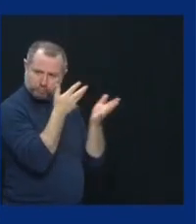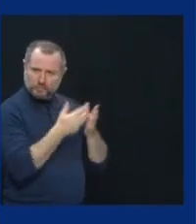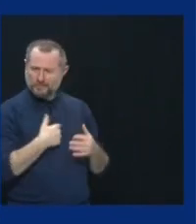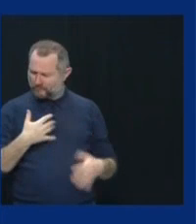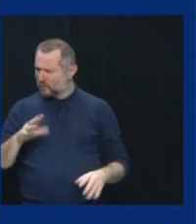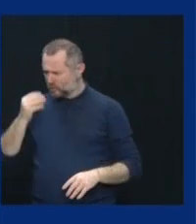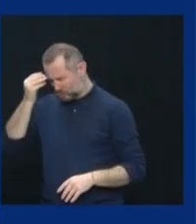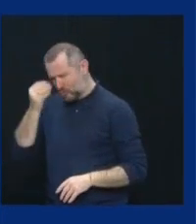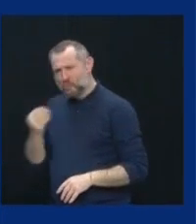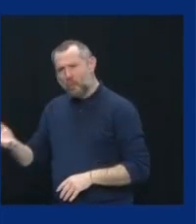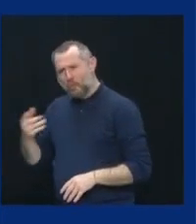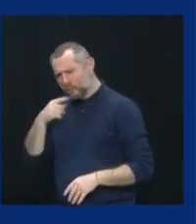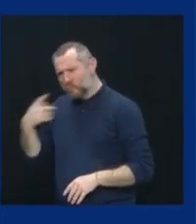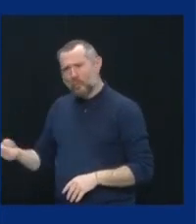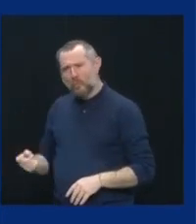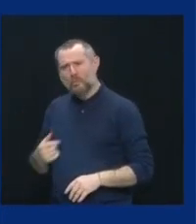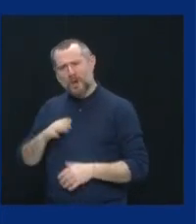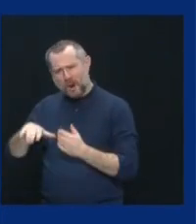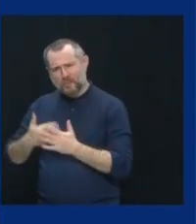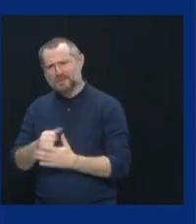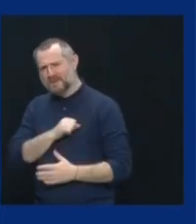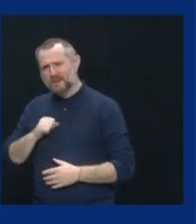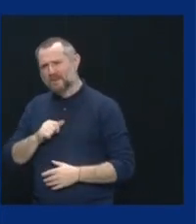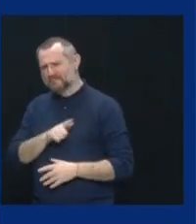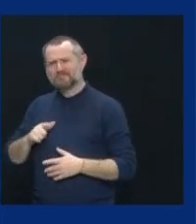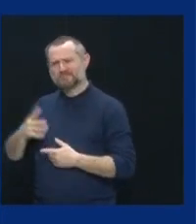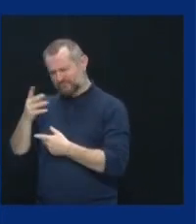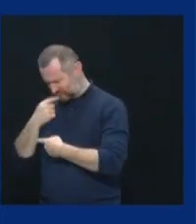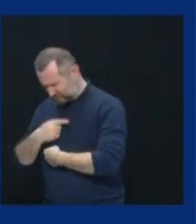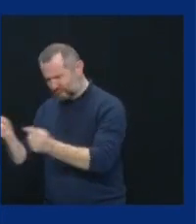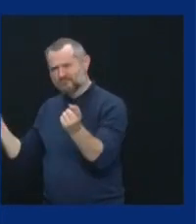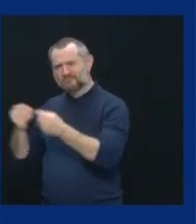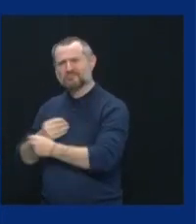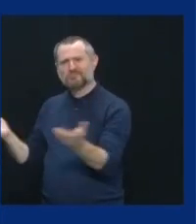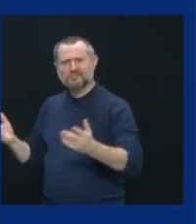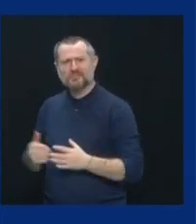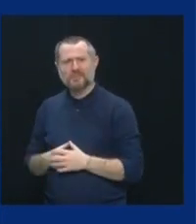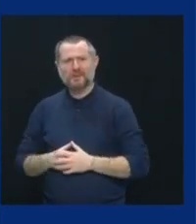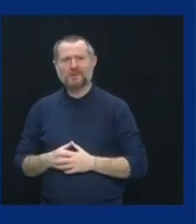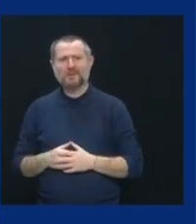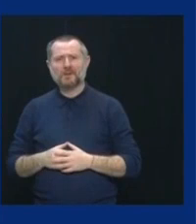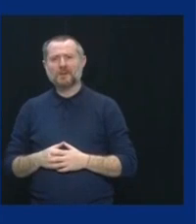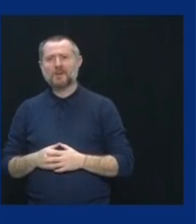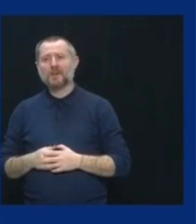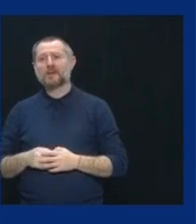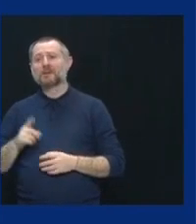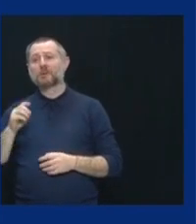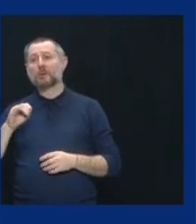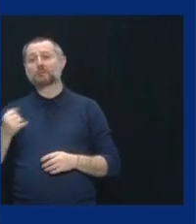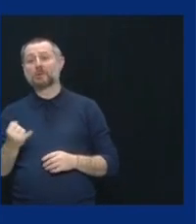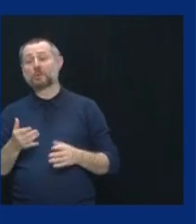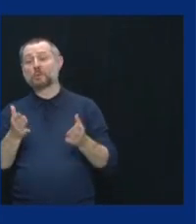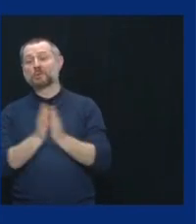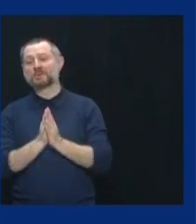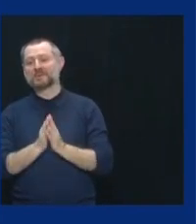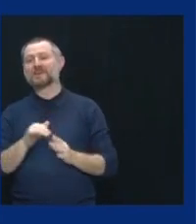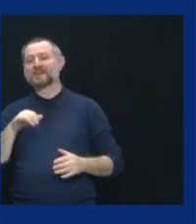were both told. And yes, we gave the Department of Justice request